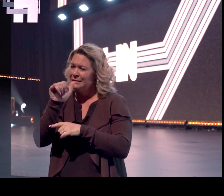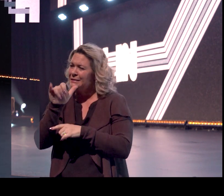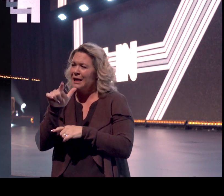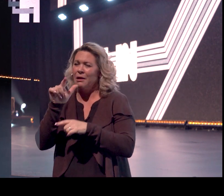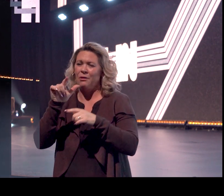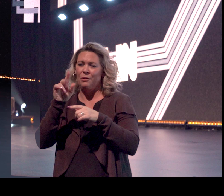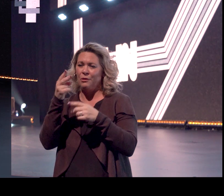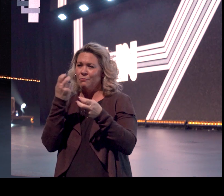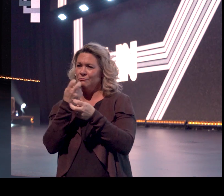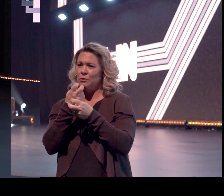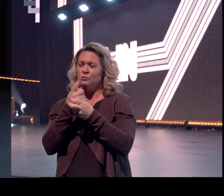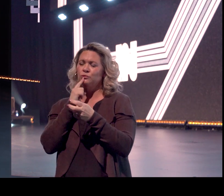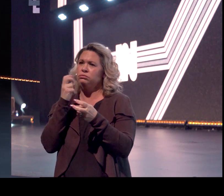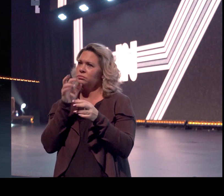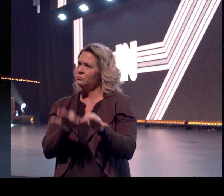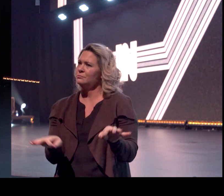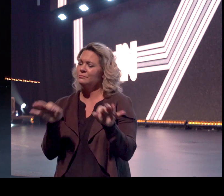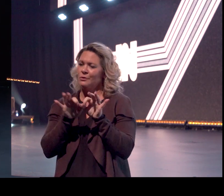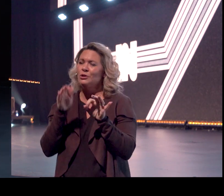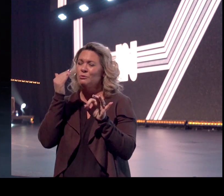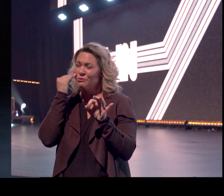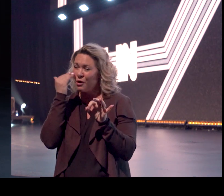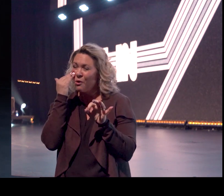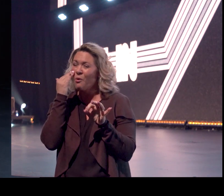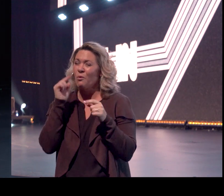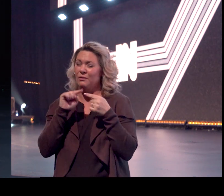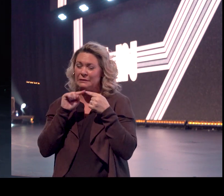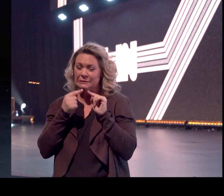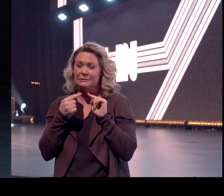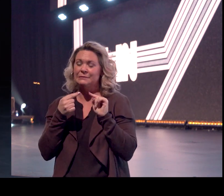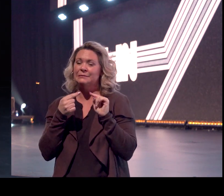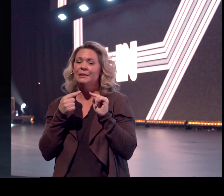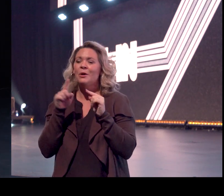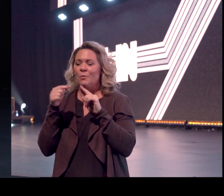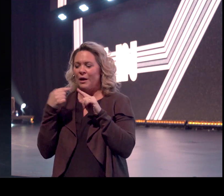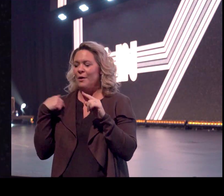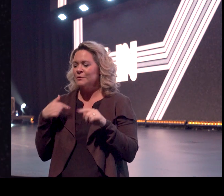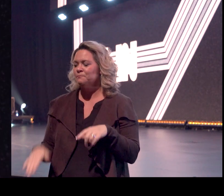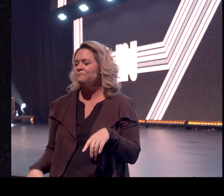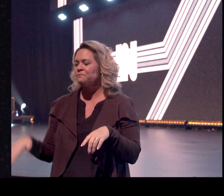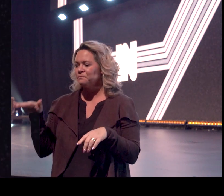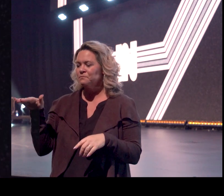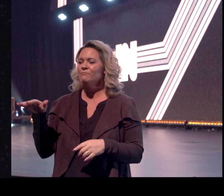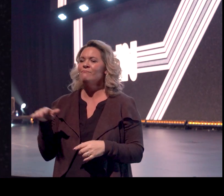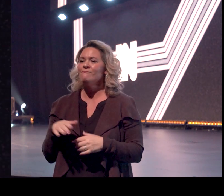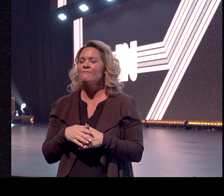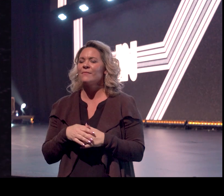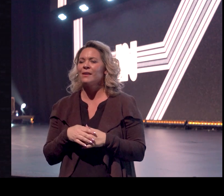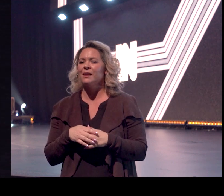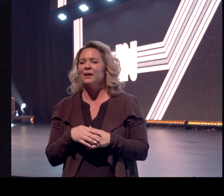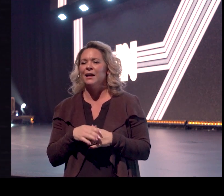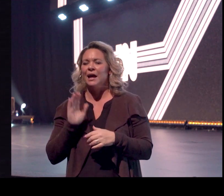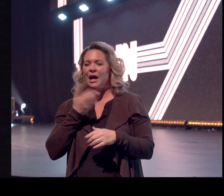Here, like, gasping. Because if you've ever done that, you know. In fact, when I was growing